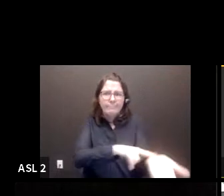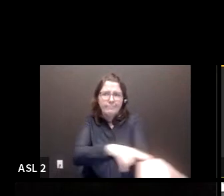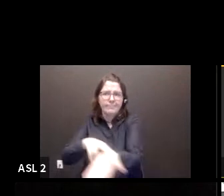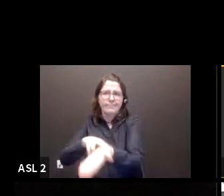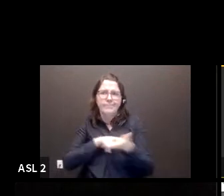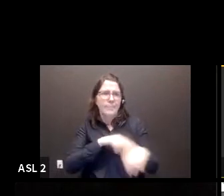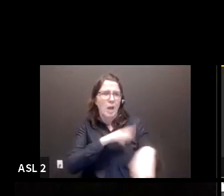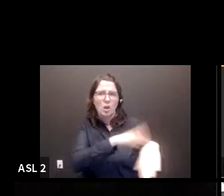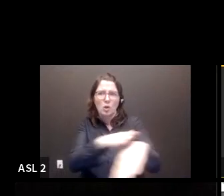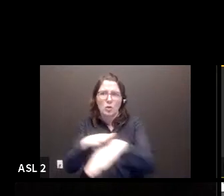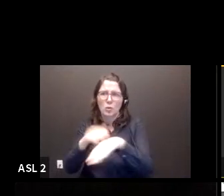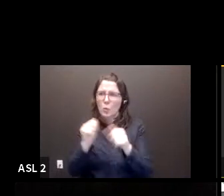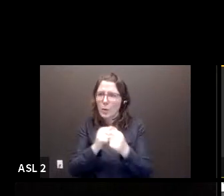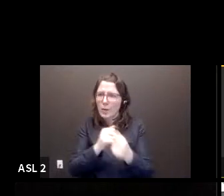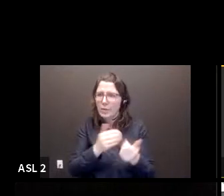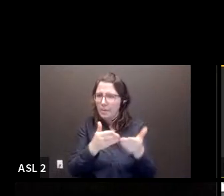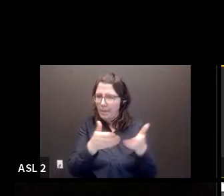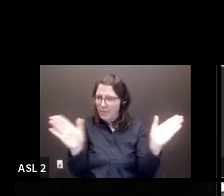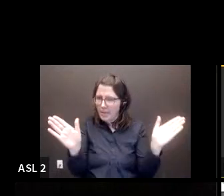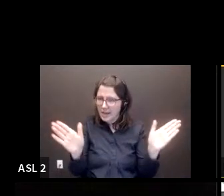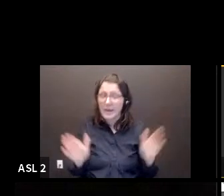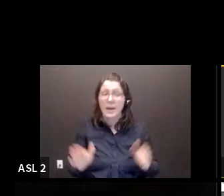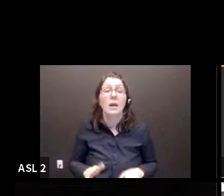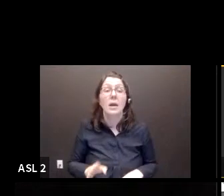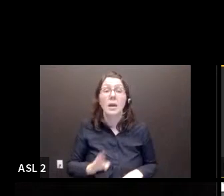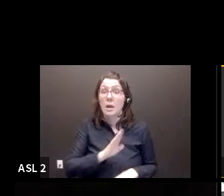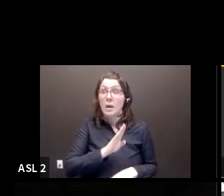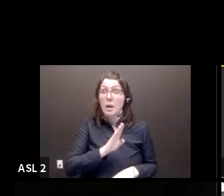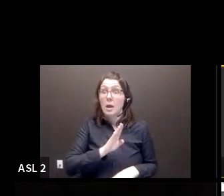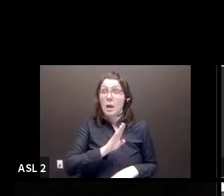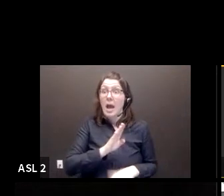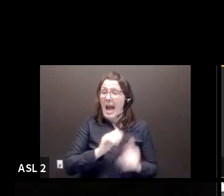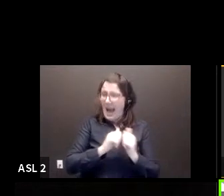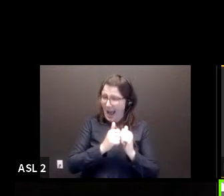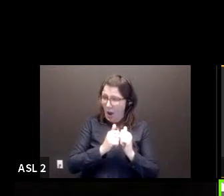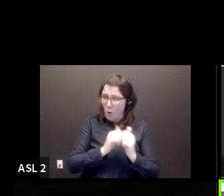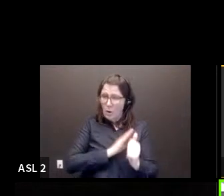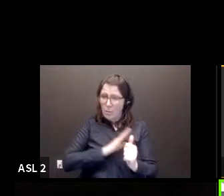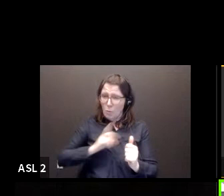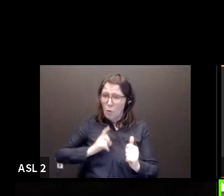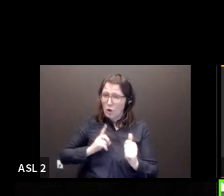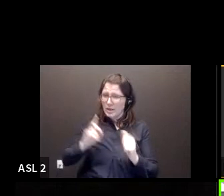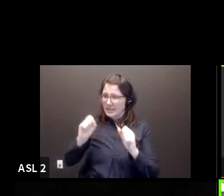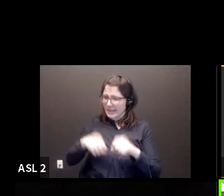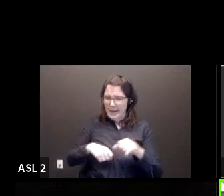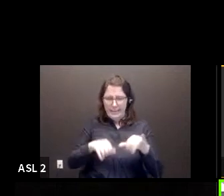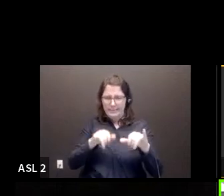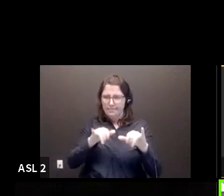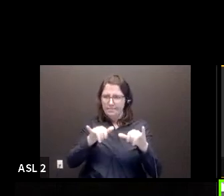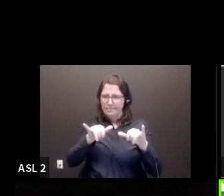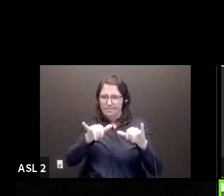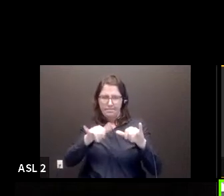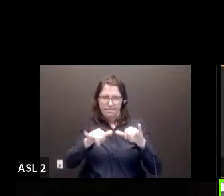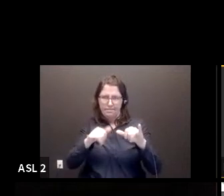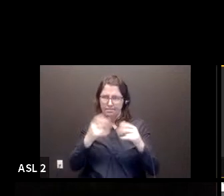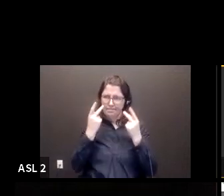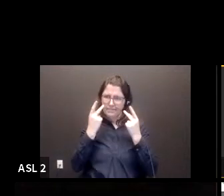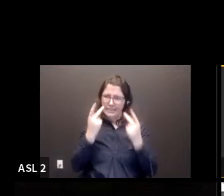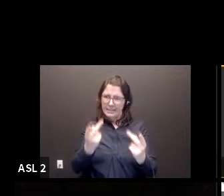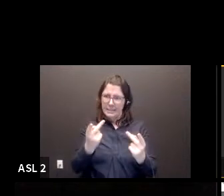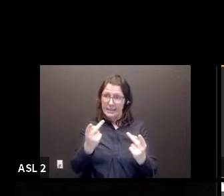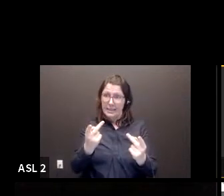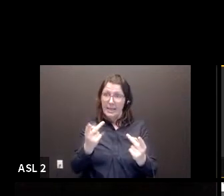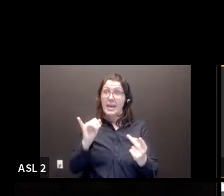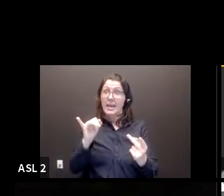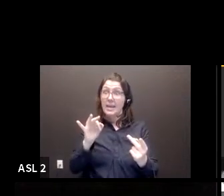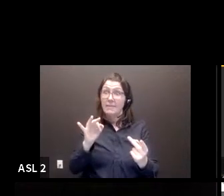the board would evaluate the impact on the community of taking out this collision reporting